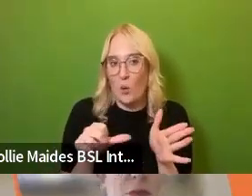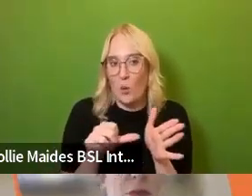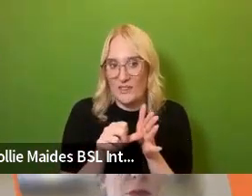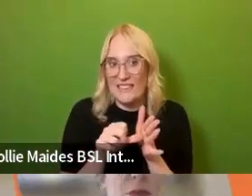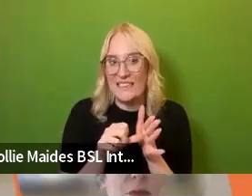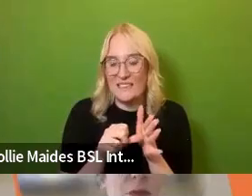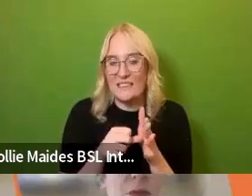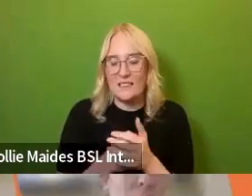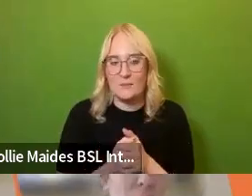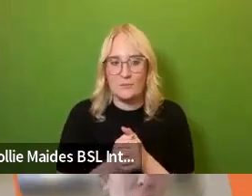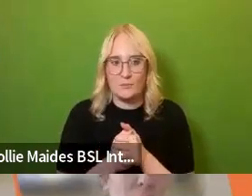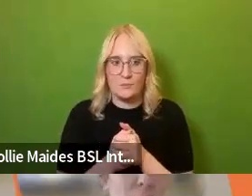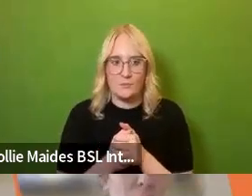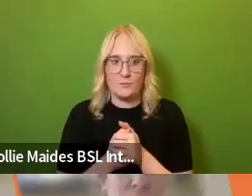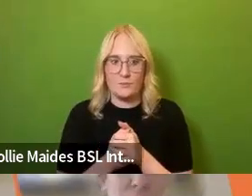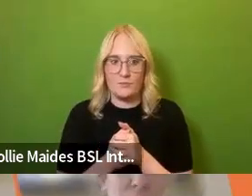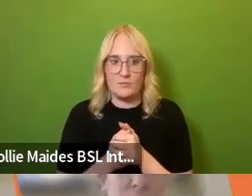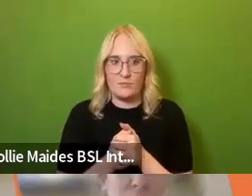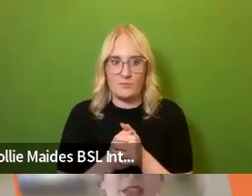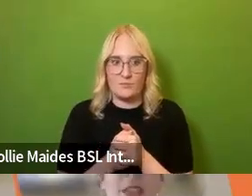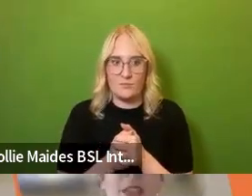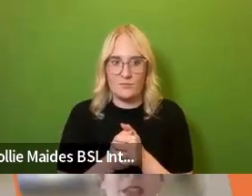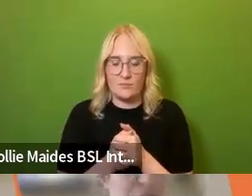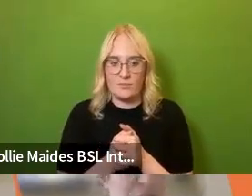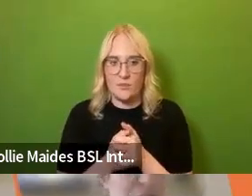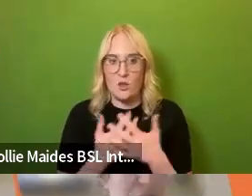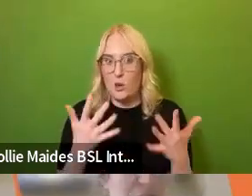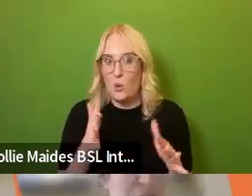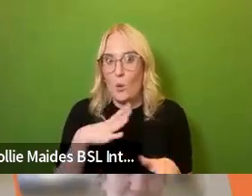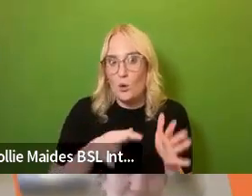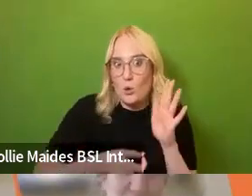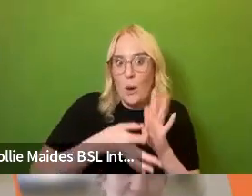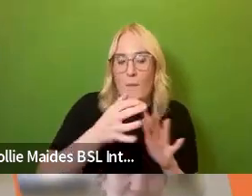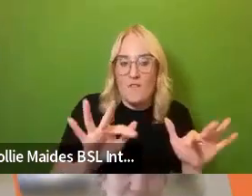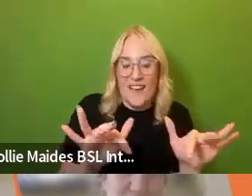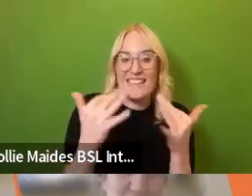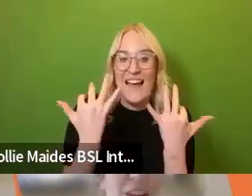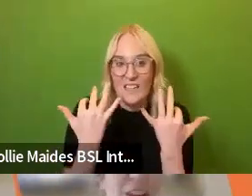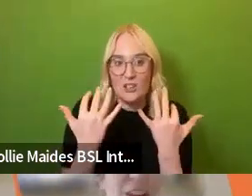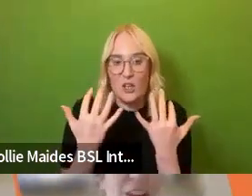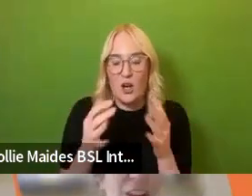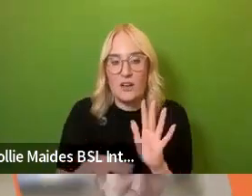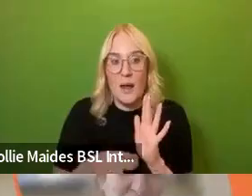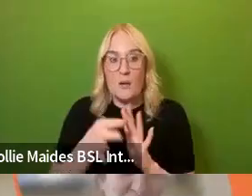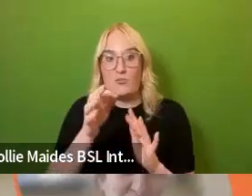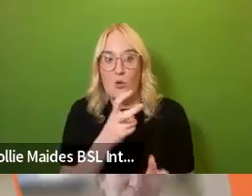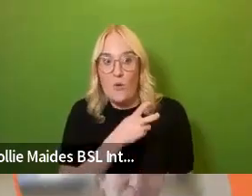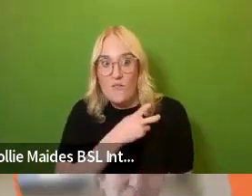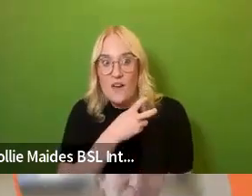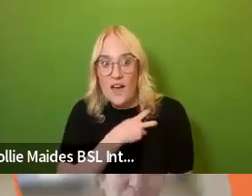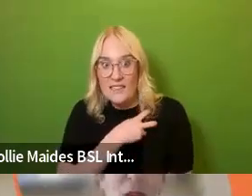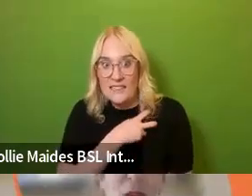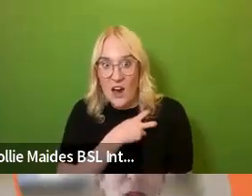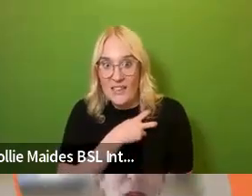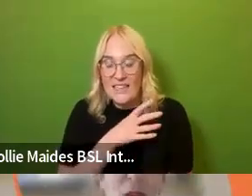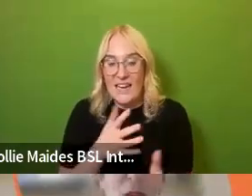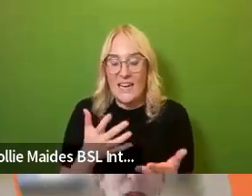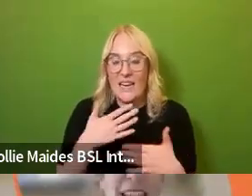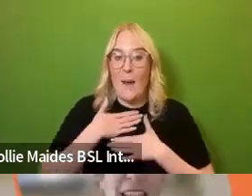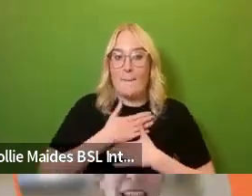these are all the areas that we're trying to improve. So attention, we're trying to improve, anxiety, we're trying to improve,